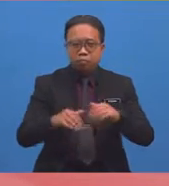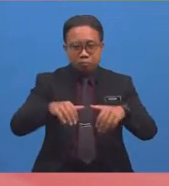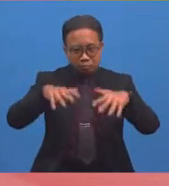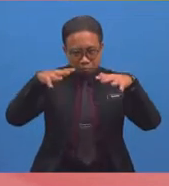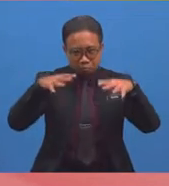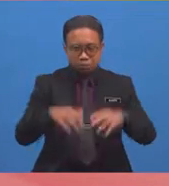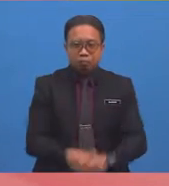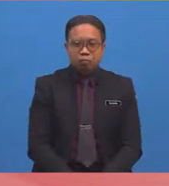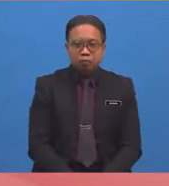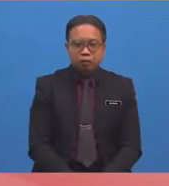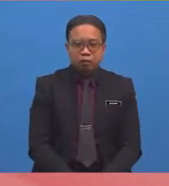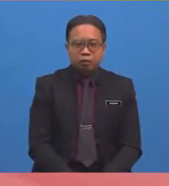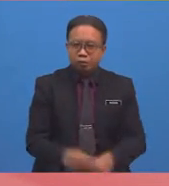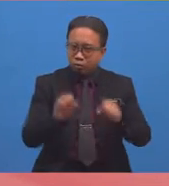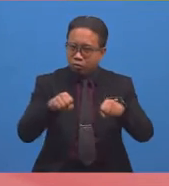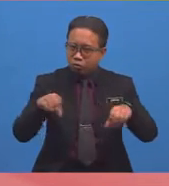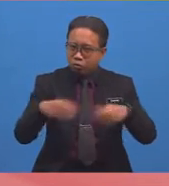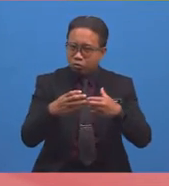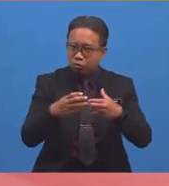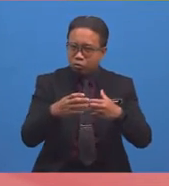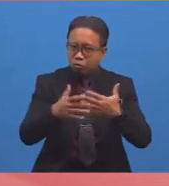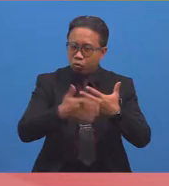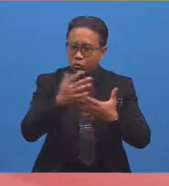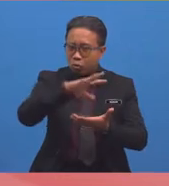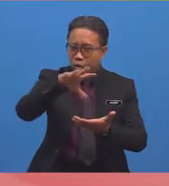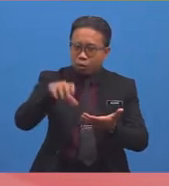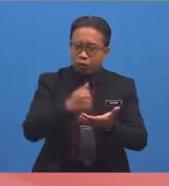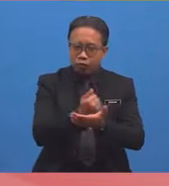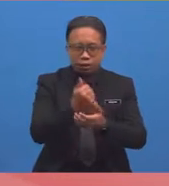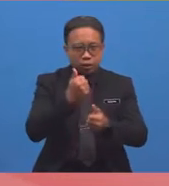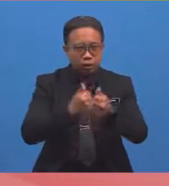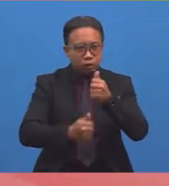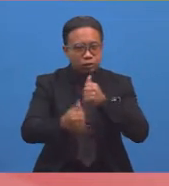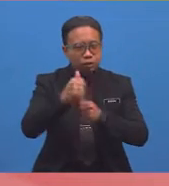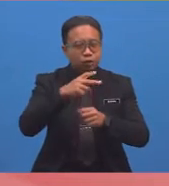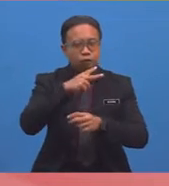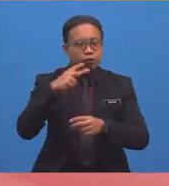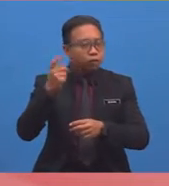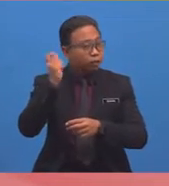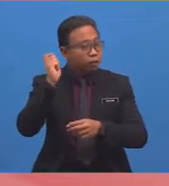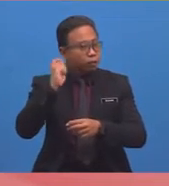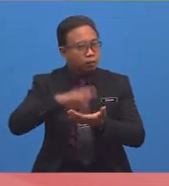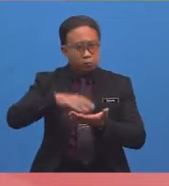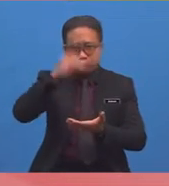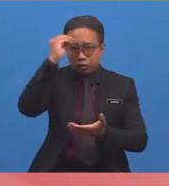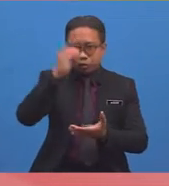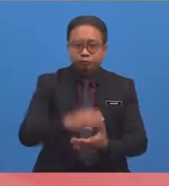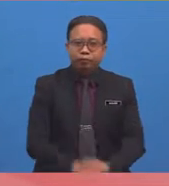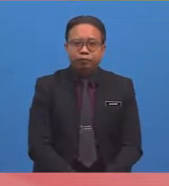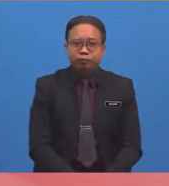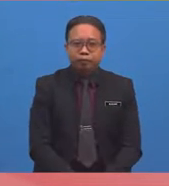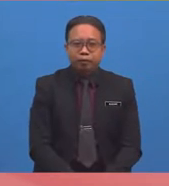before we actually end this segment, can you do us a favor and recall all the actions that you did earlier? Sure, I can. Let's